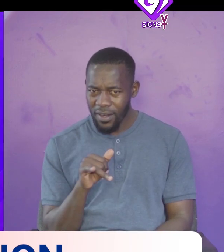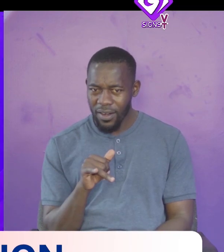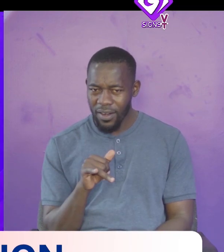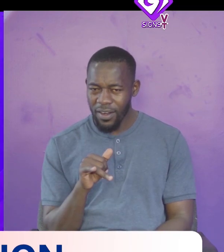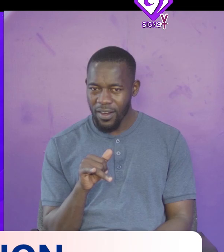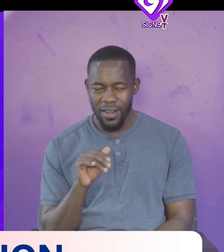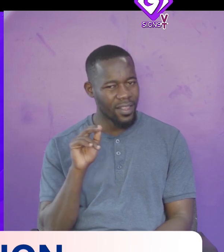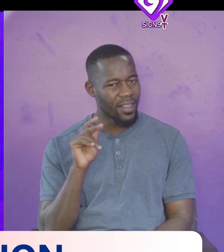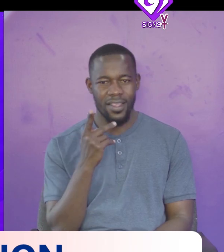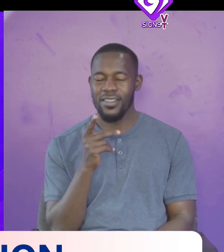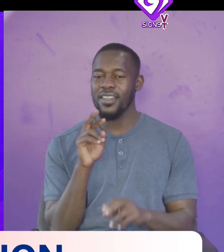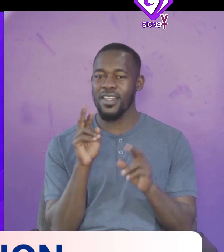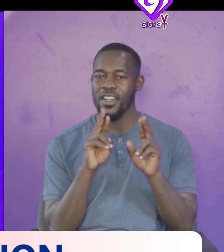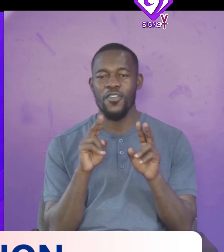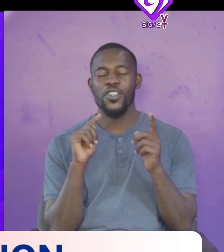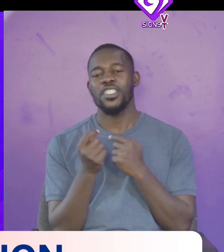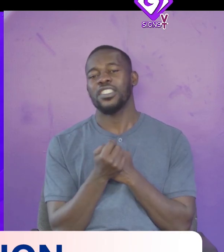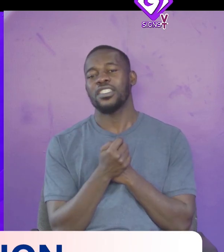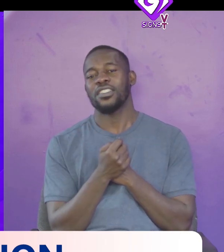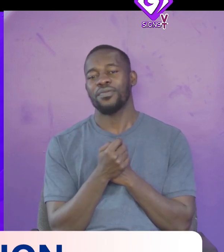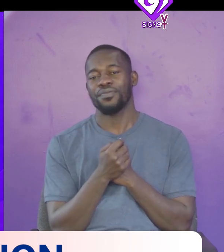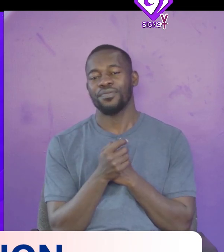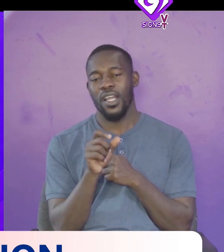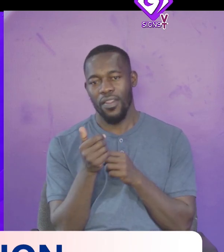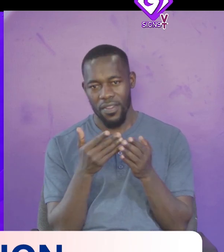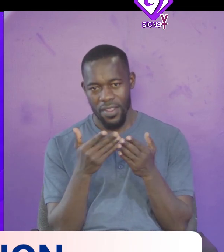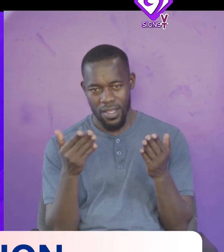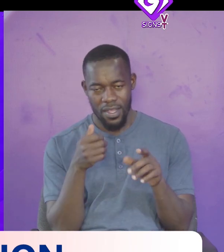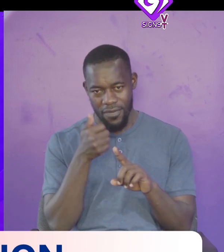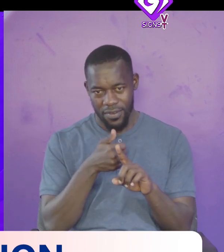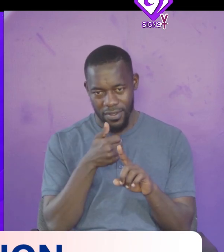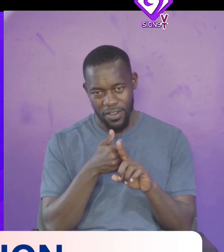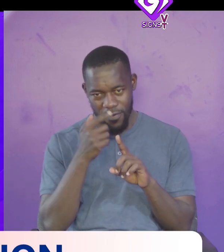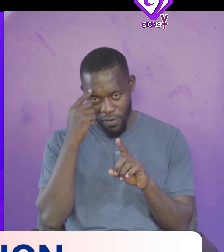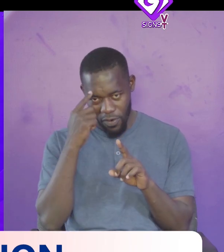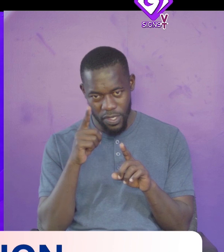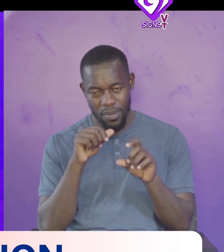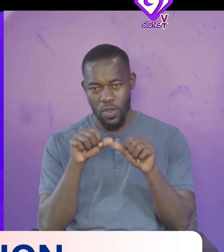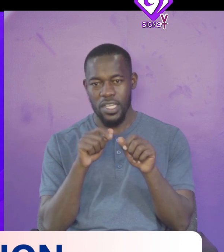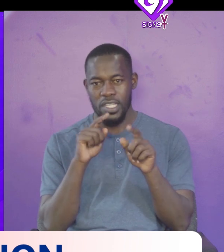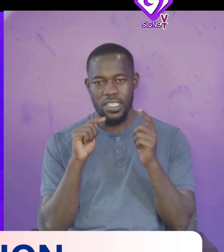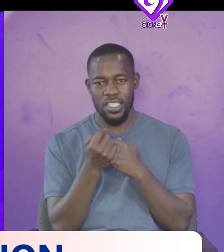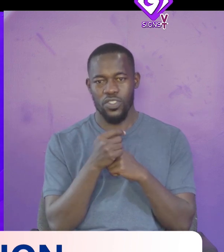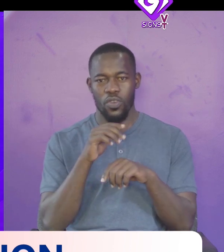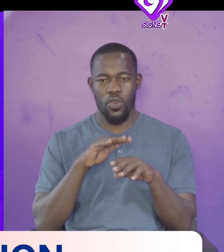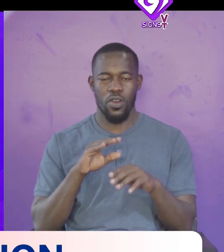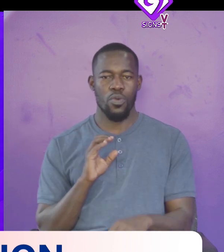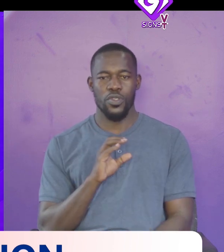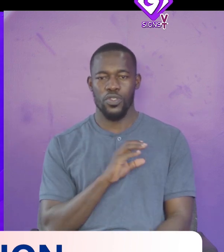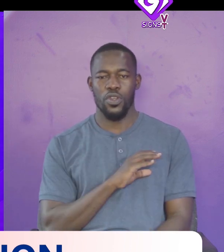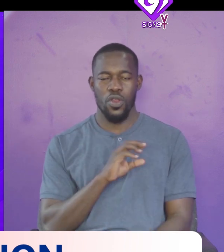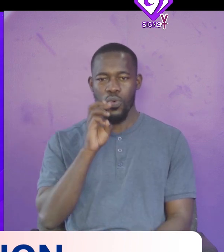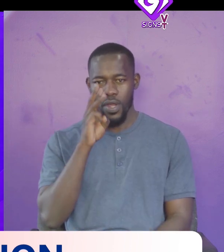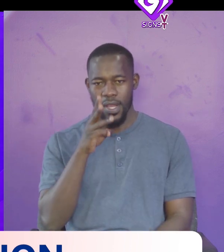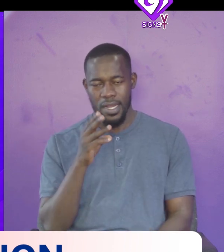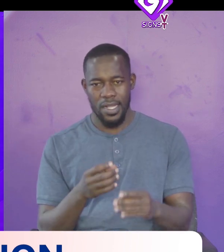are ready for change. The other changes, Jonah, that we are pushing is also reform on the commissions. We are saying we are going to create something called a